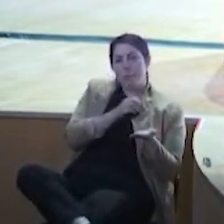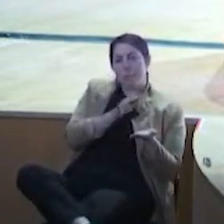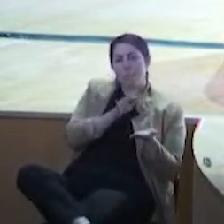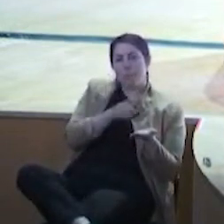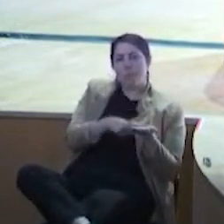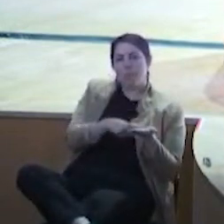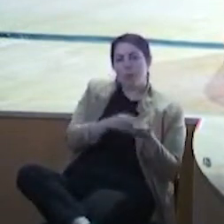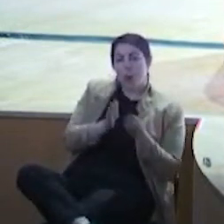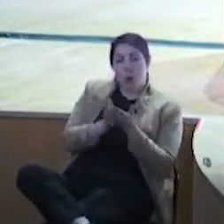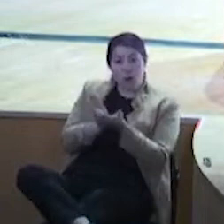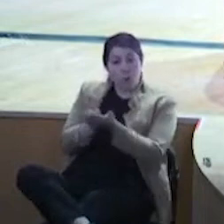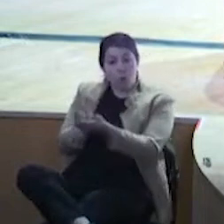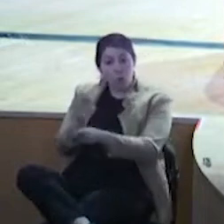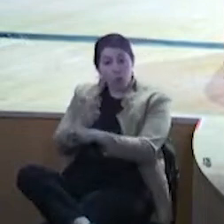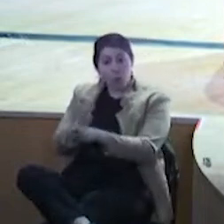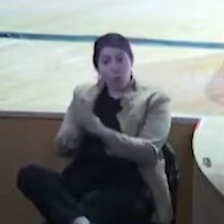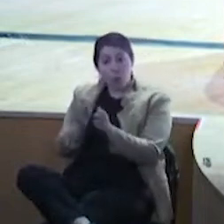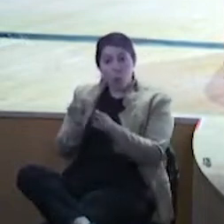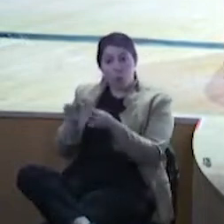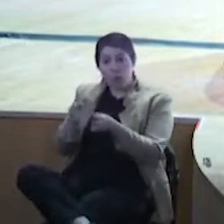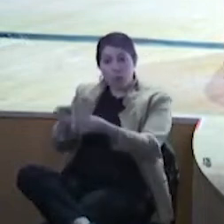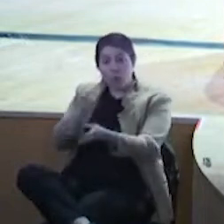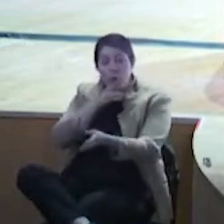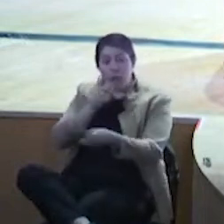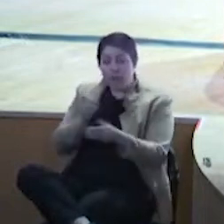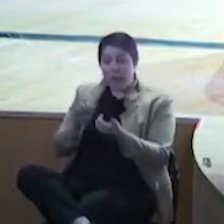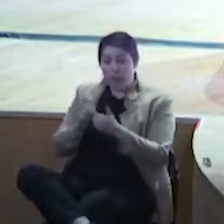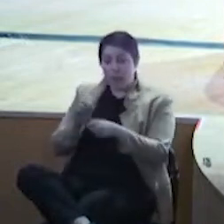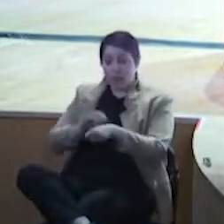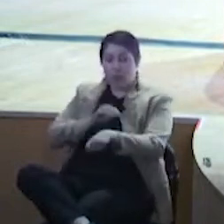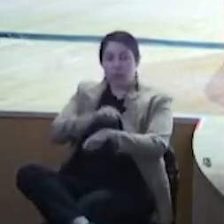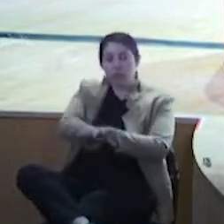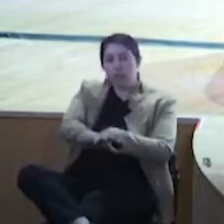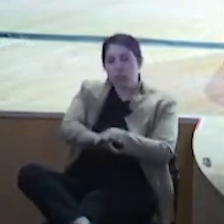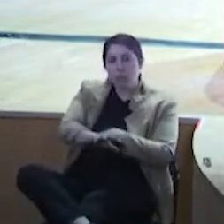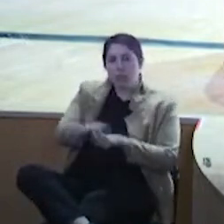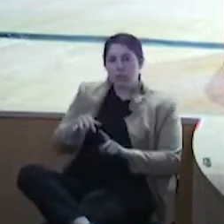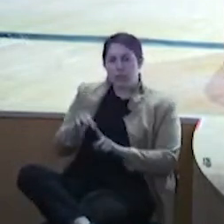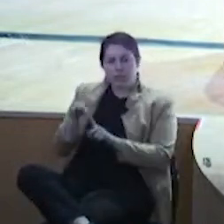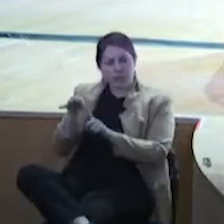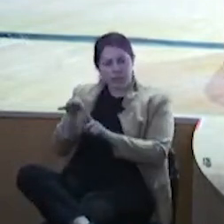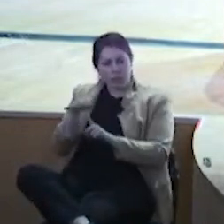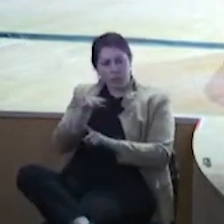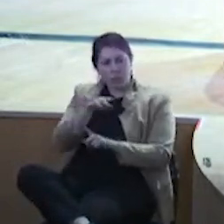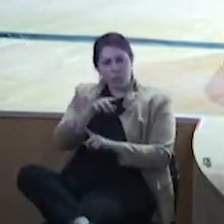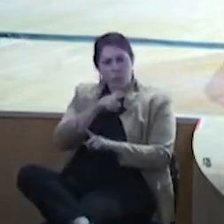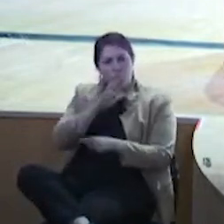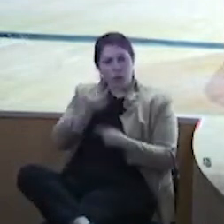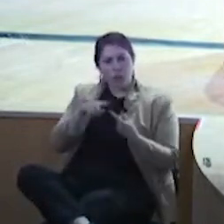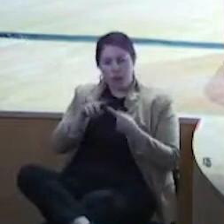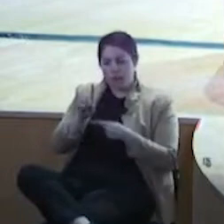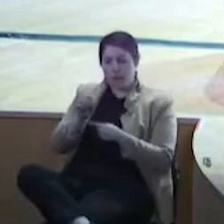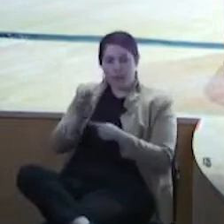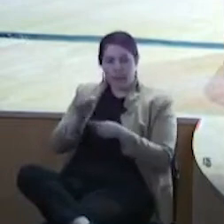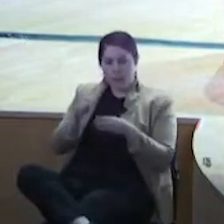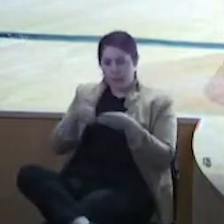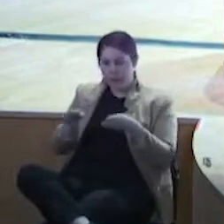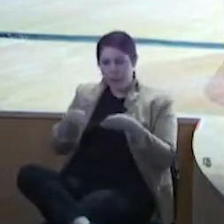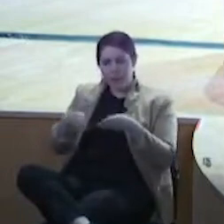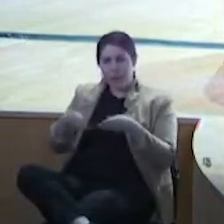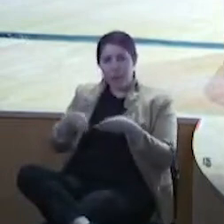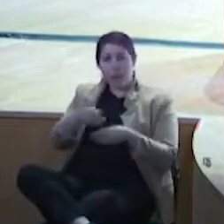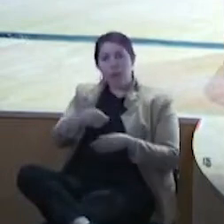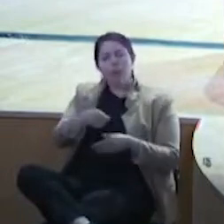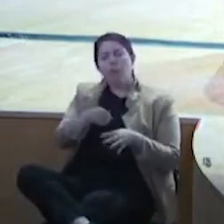like boat usage of waterways and how much of an impact it made. Specifically, I believe you were talking about dams at that point. Could you